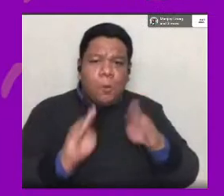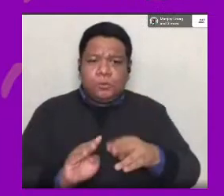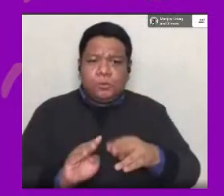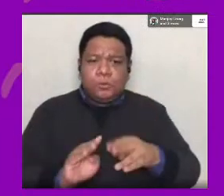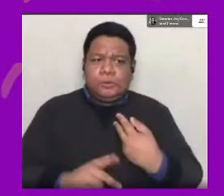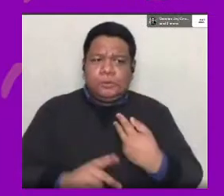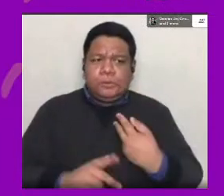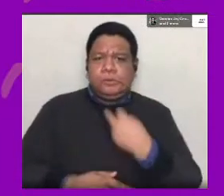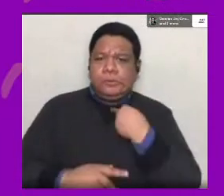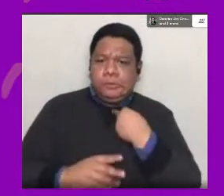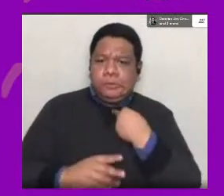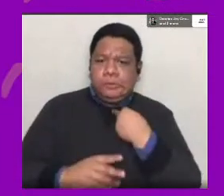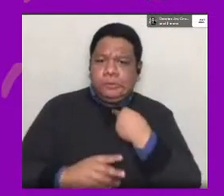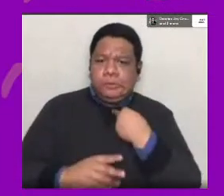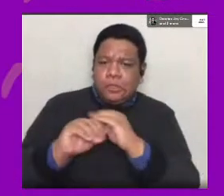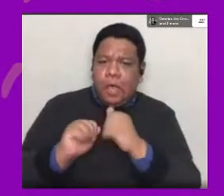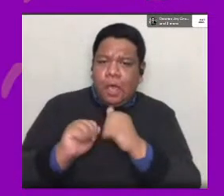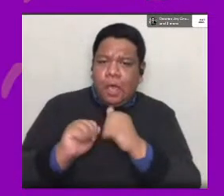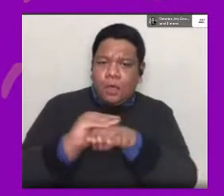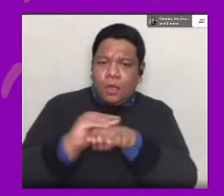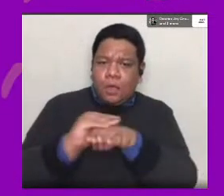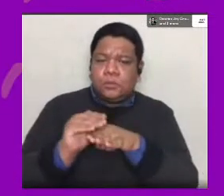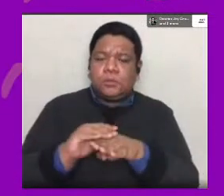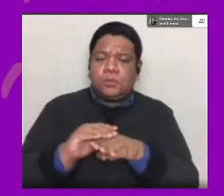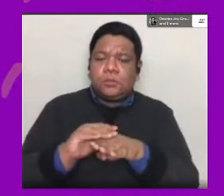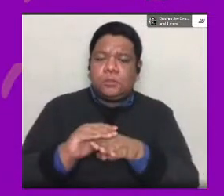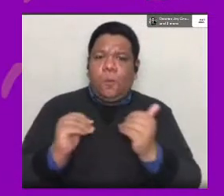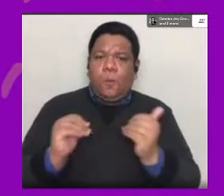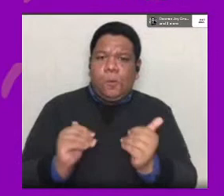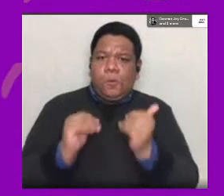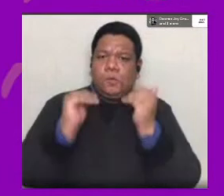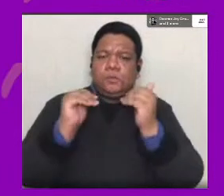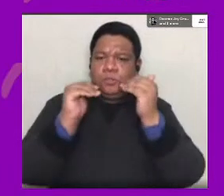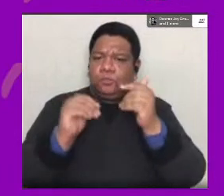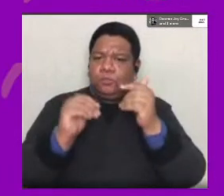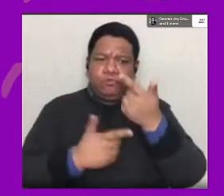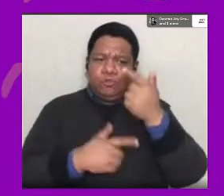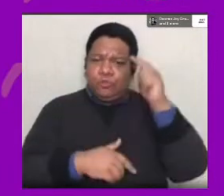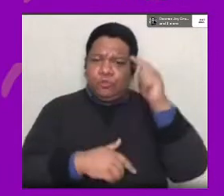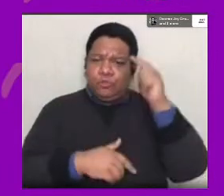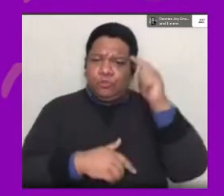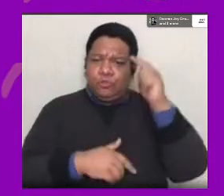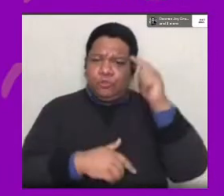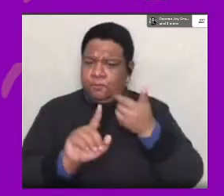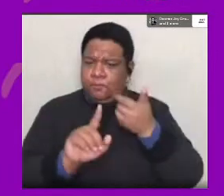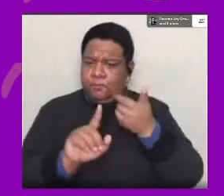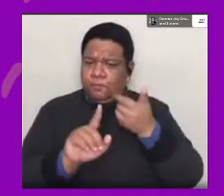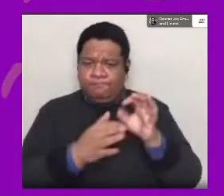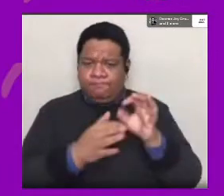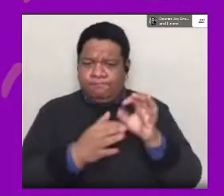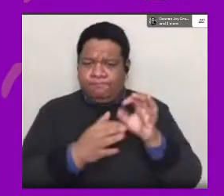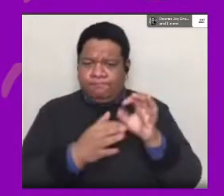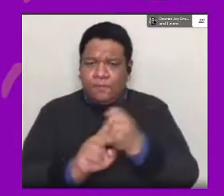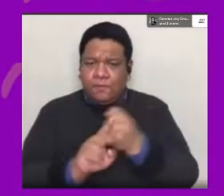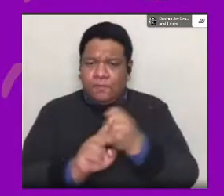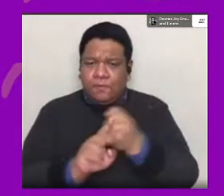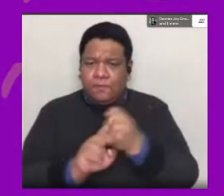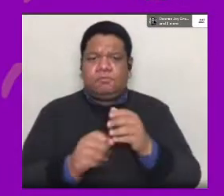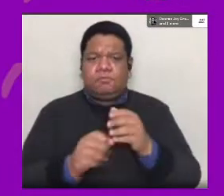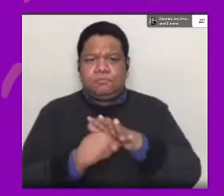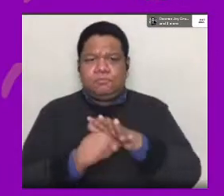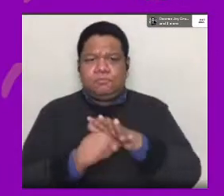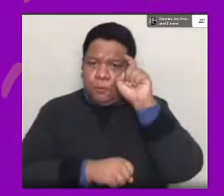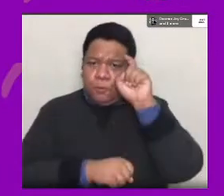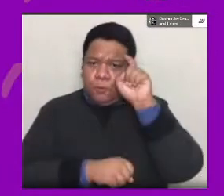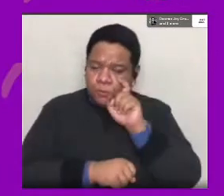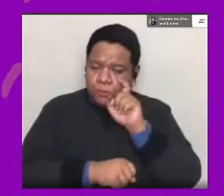access, and the escalation of gender-based violence and sexual exploitation and abuse during the pandemic. Please join